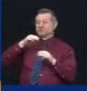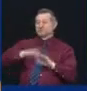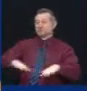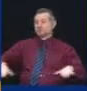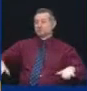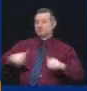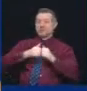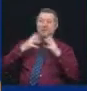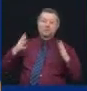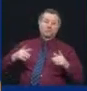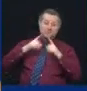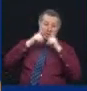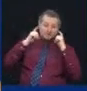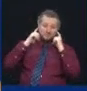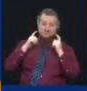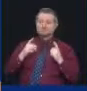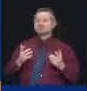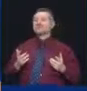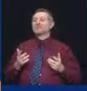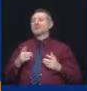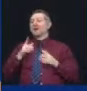how soon would you decide that?